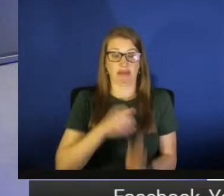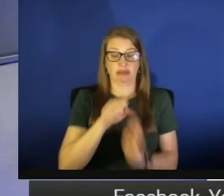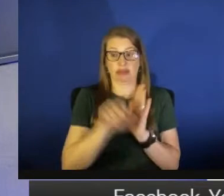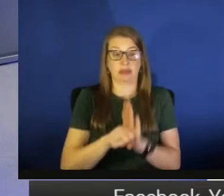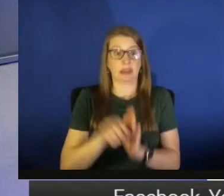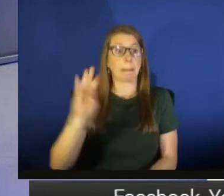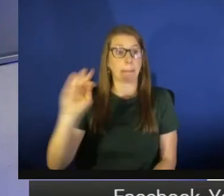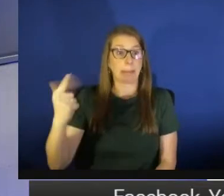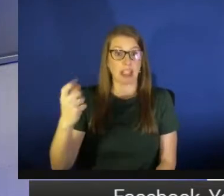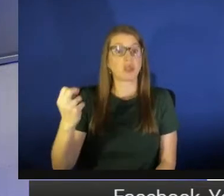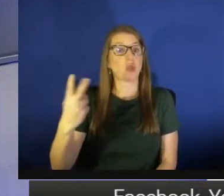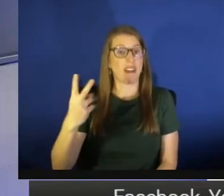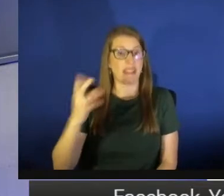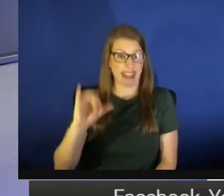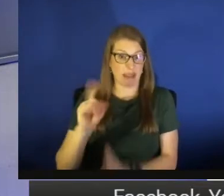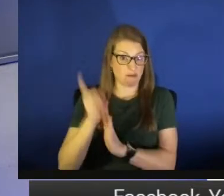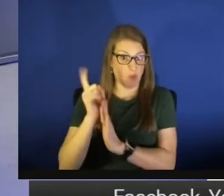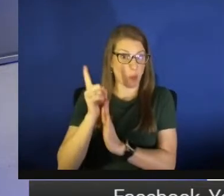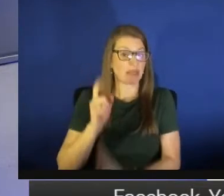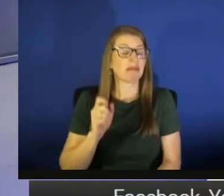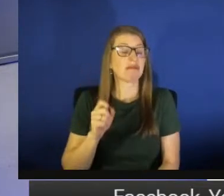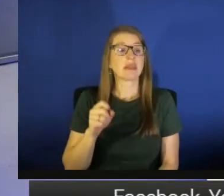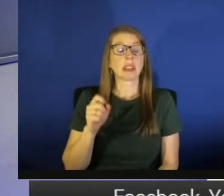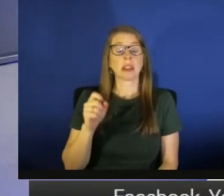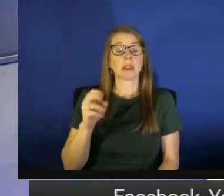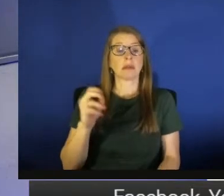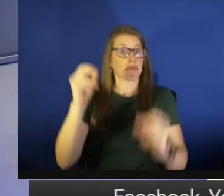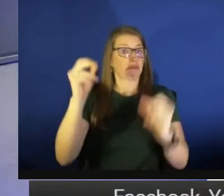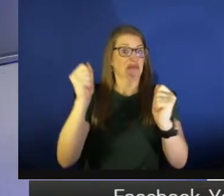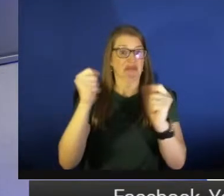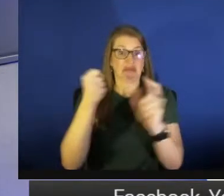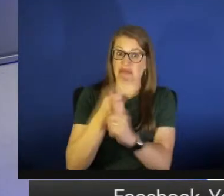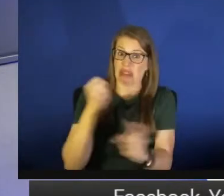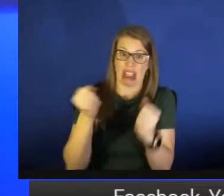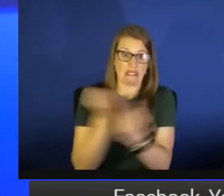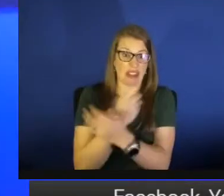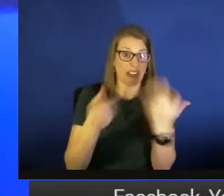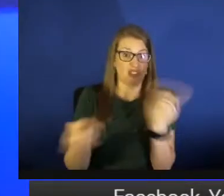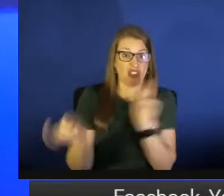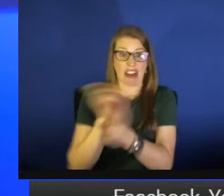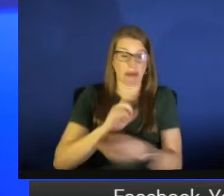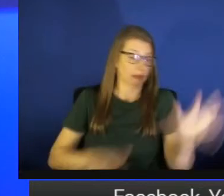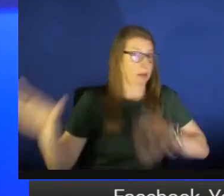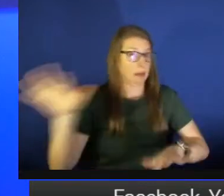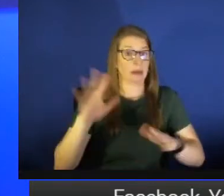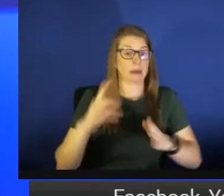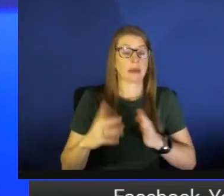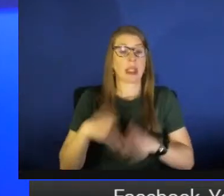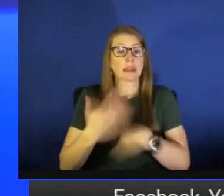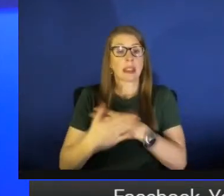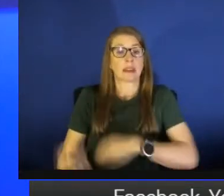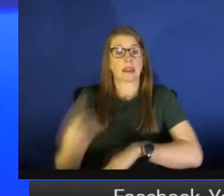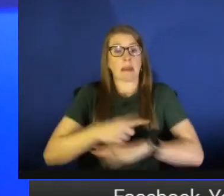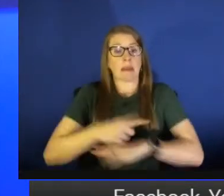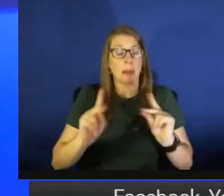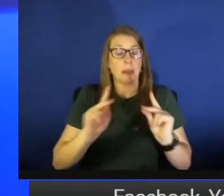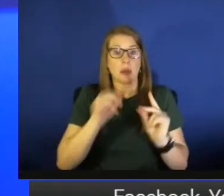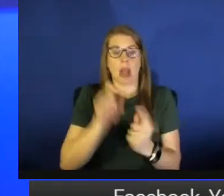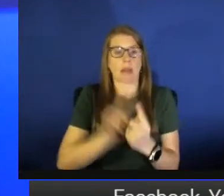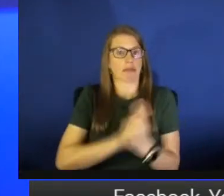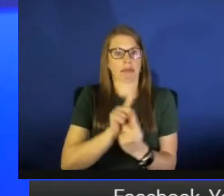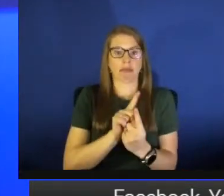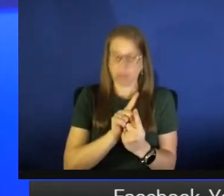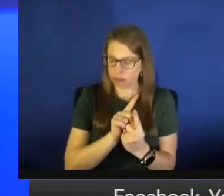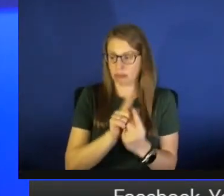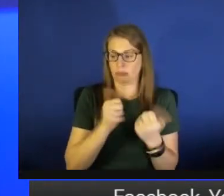moment. Yeah. It was that all of a sudden everything had changed. And by the next day, people were not in person. We were trying to figure out how